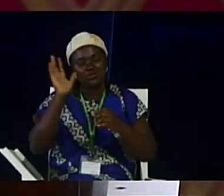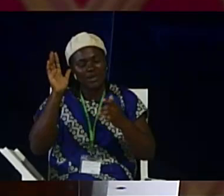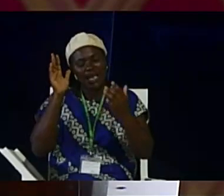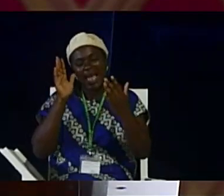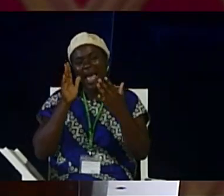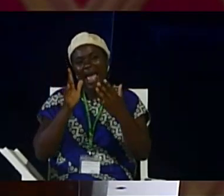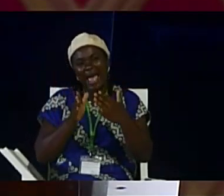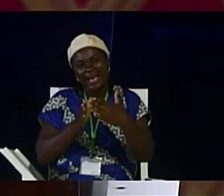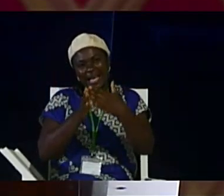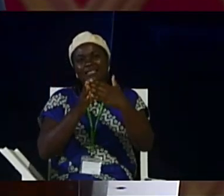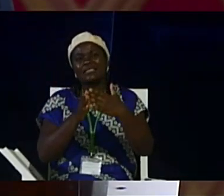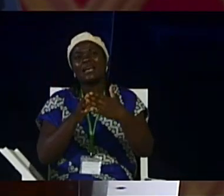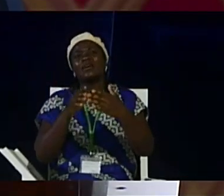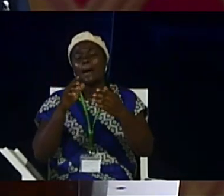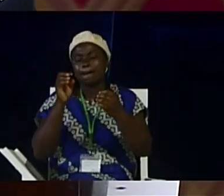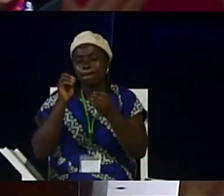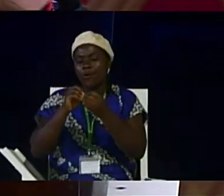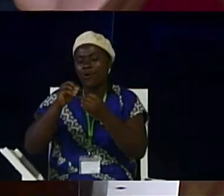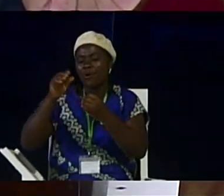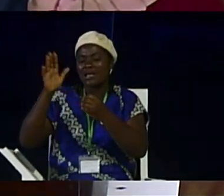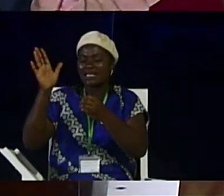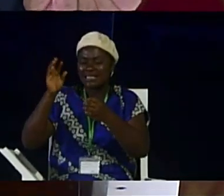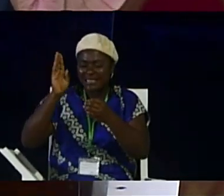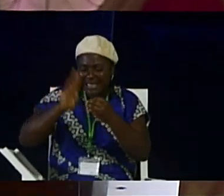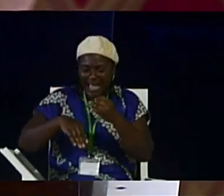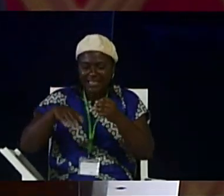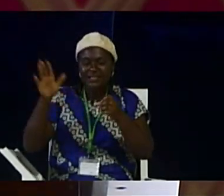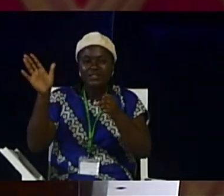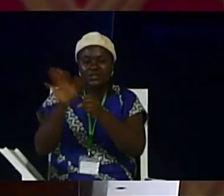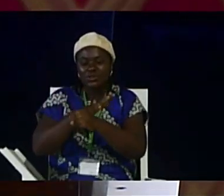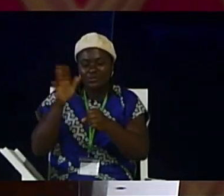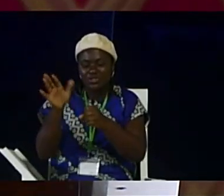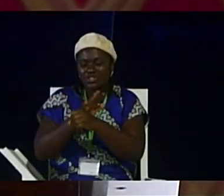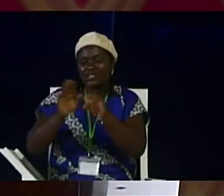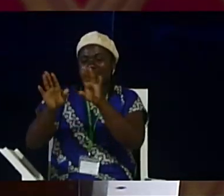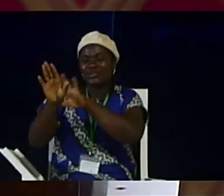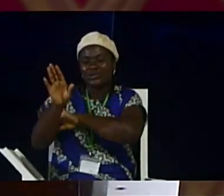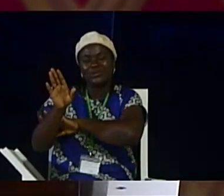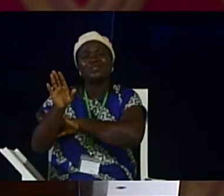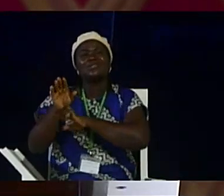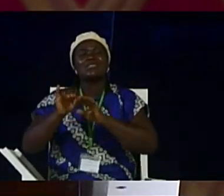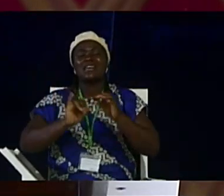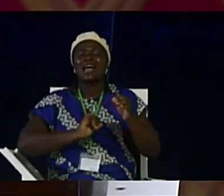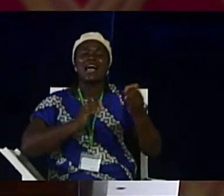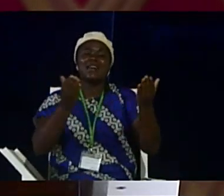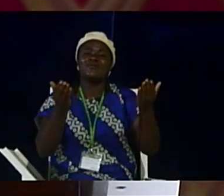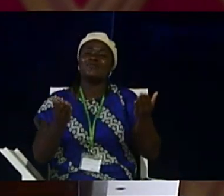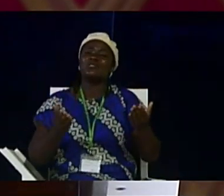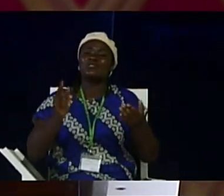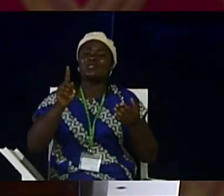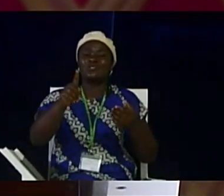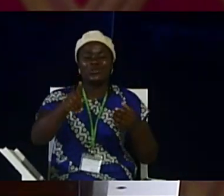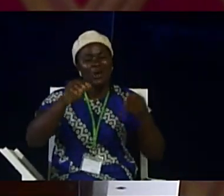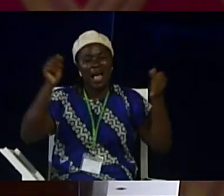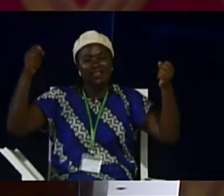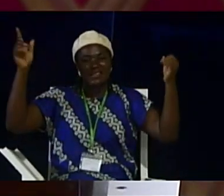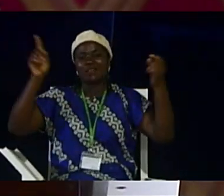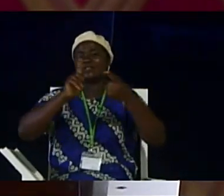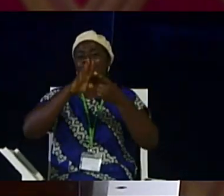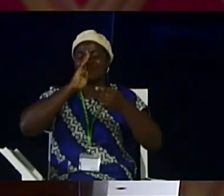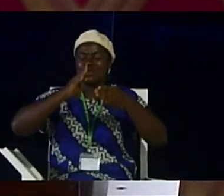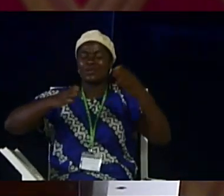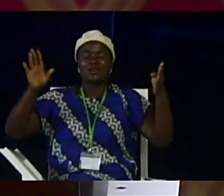more than sufficient God. I thought your hallelujah would be louder than that. Your amen would